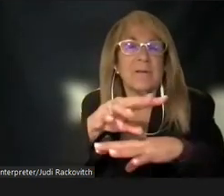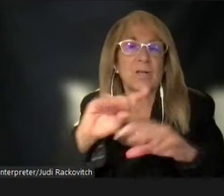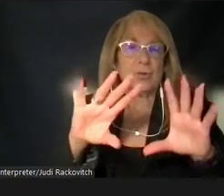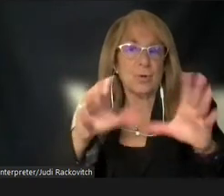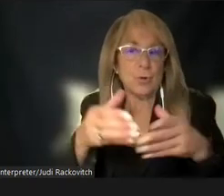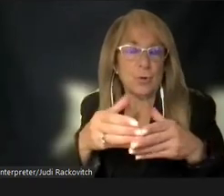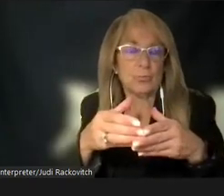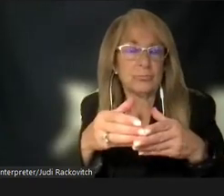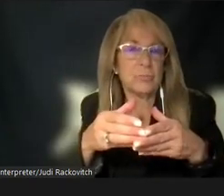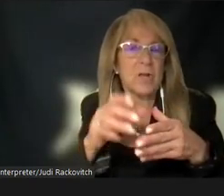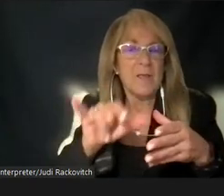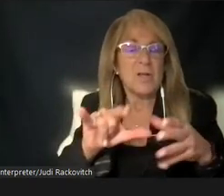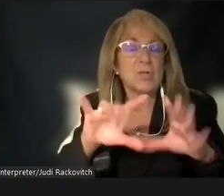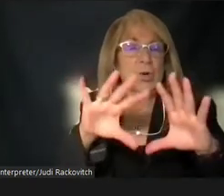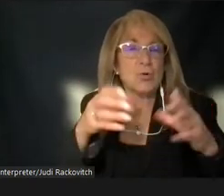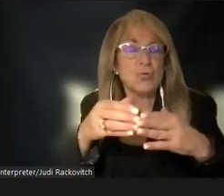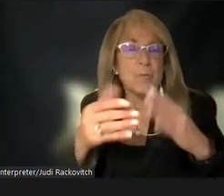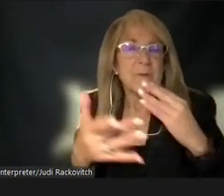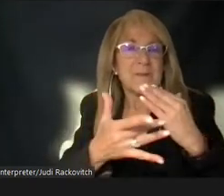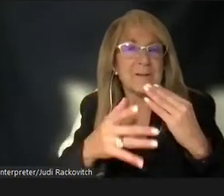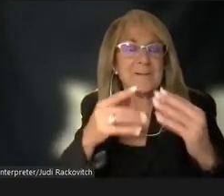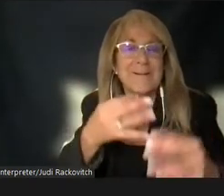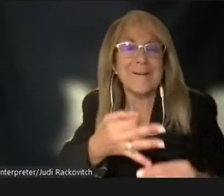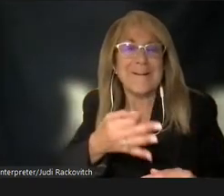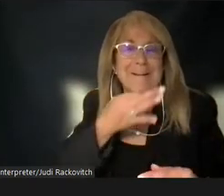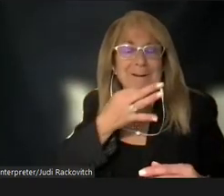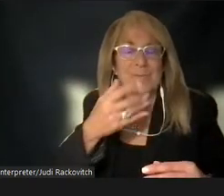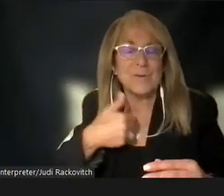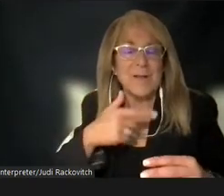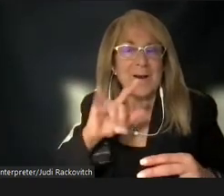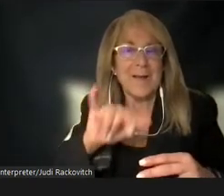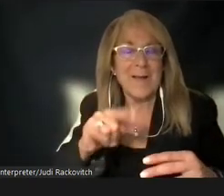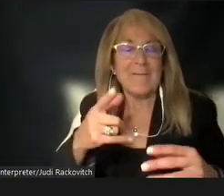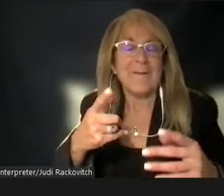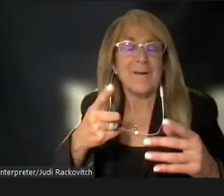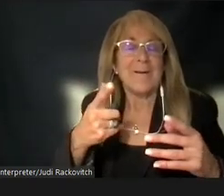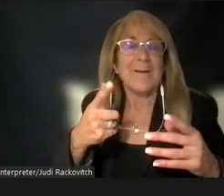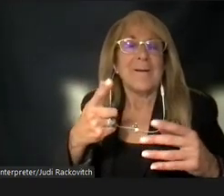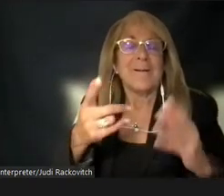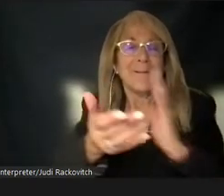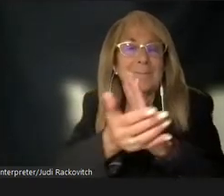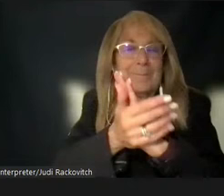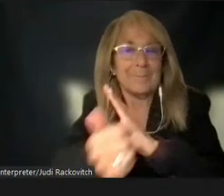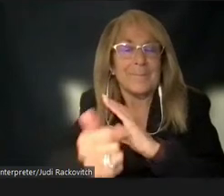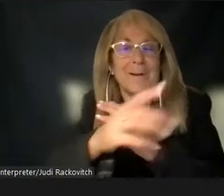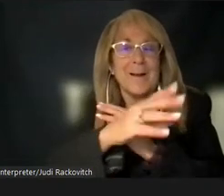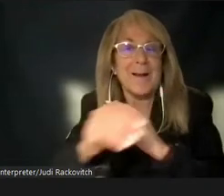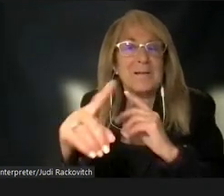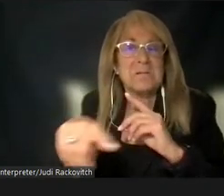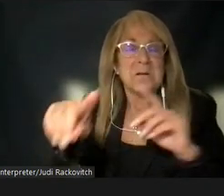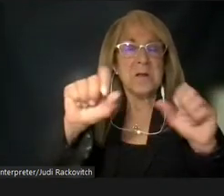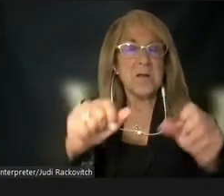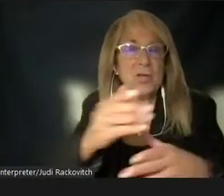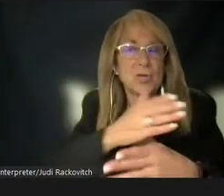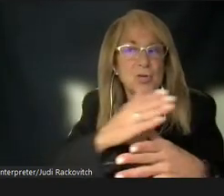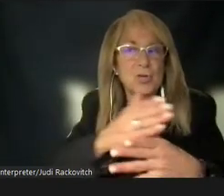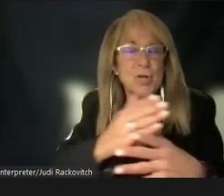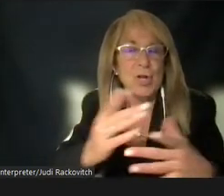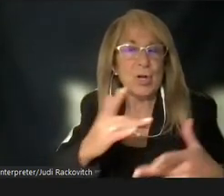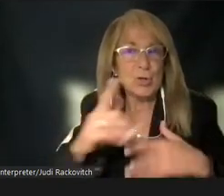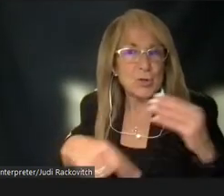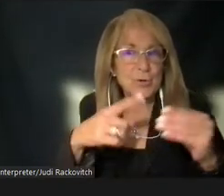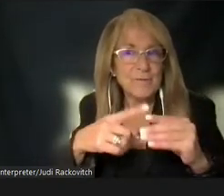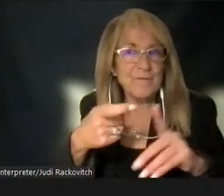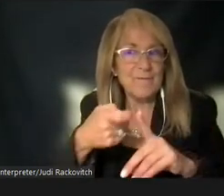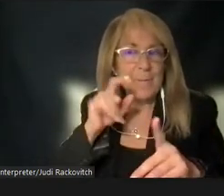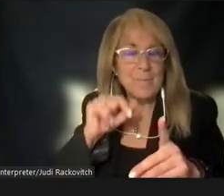This is a group of technical experts who have knowledge of environmental justice considerations and can share concerns drawn from throughout the study area. It will